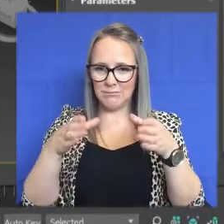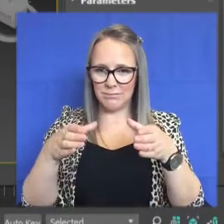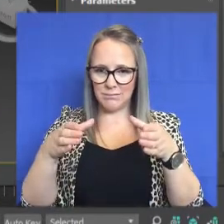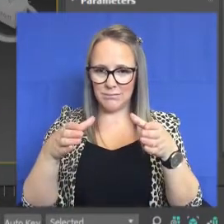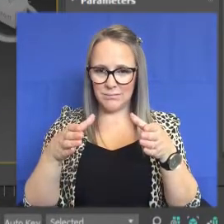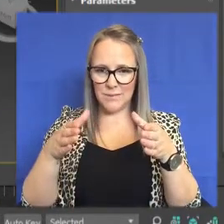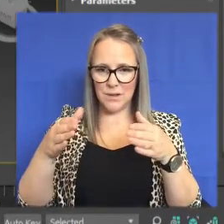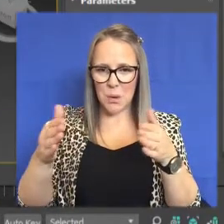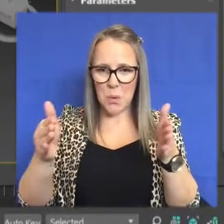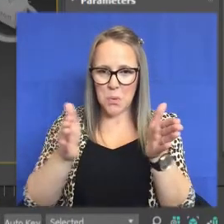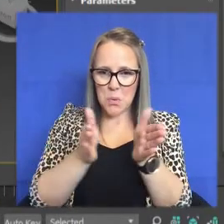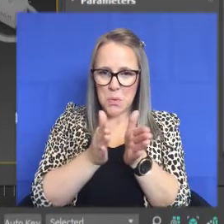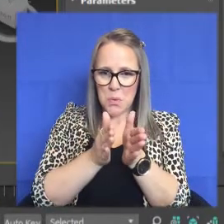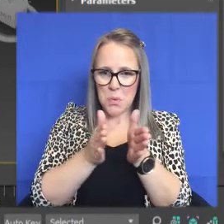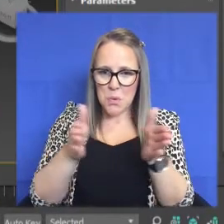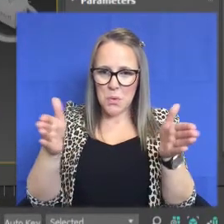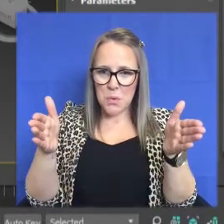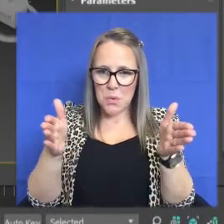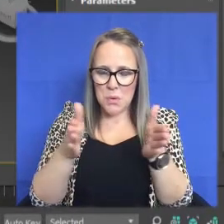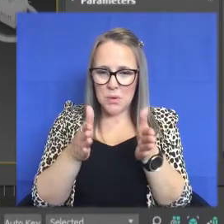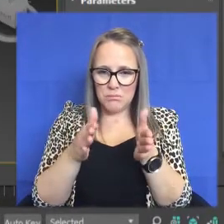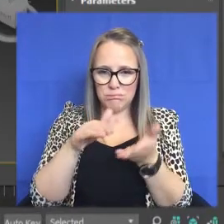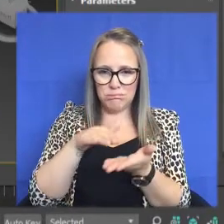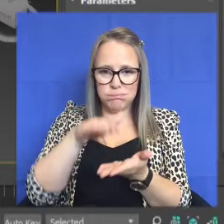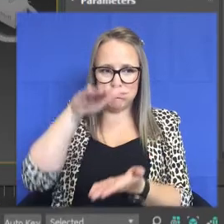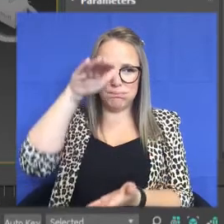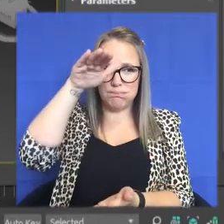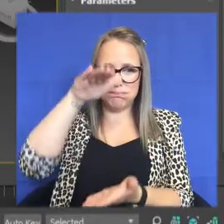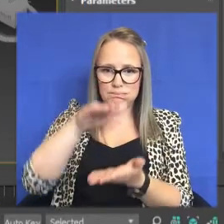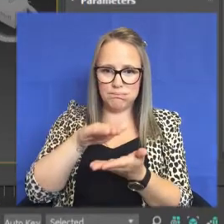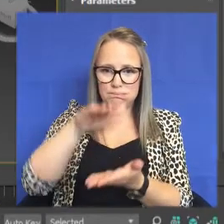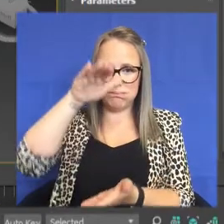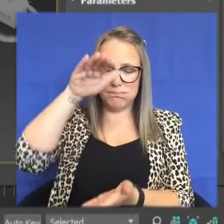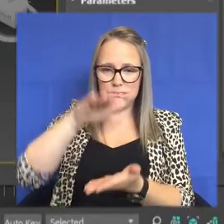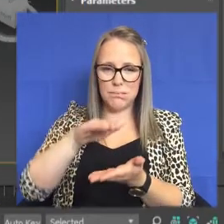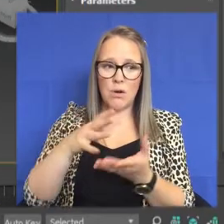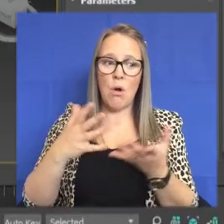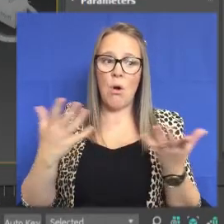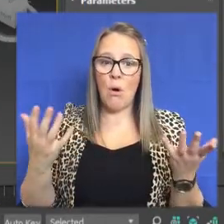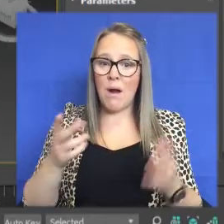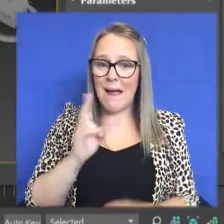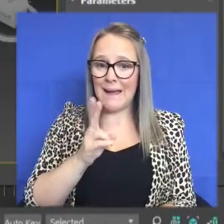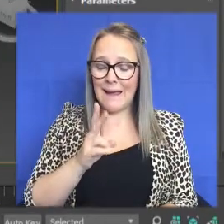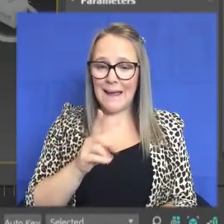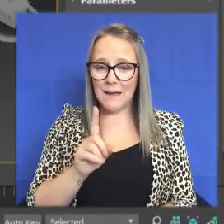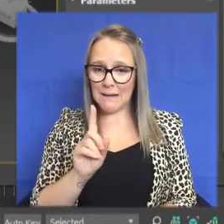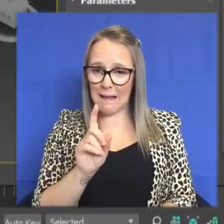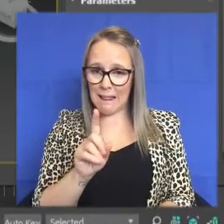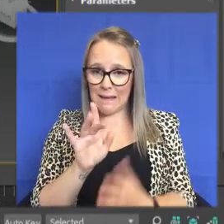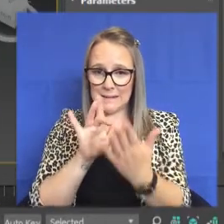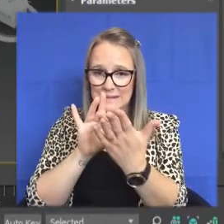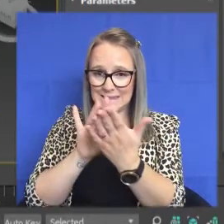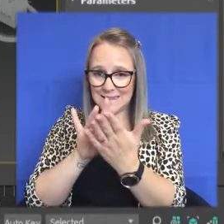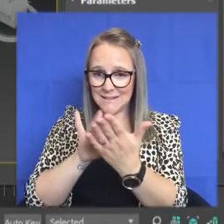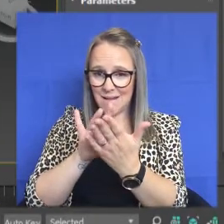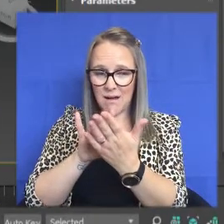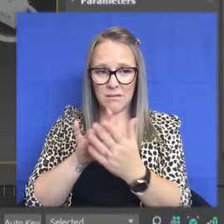object across one axis, another, or if you wish, to